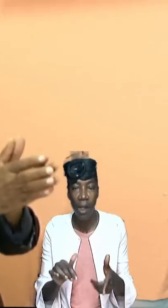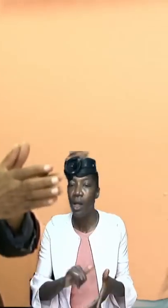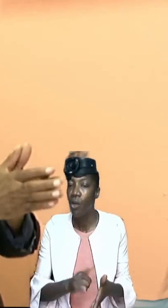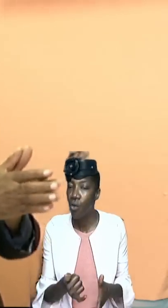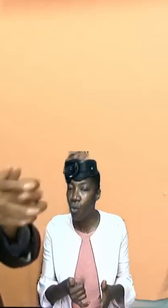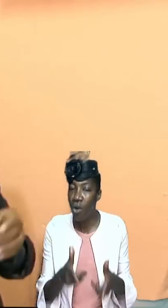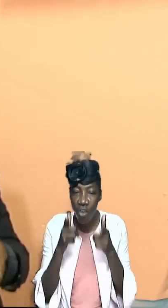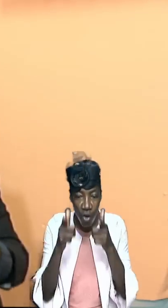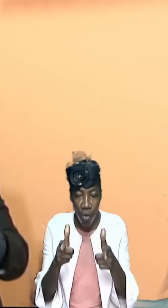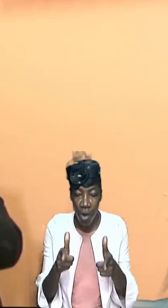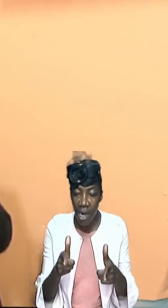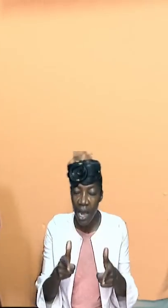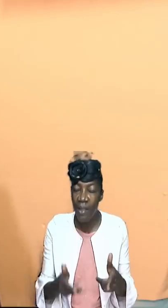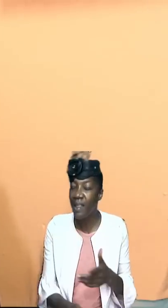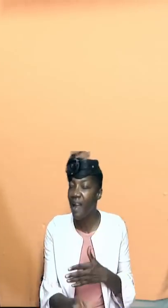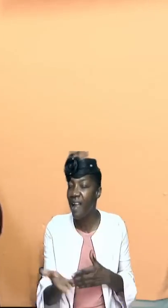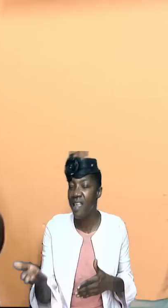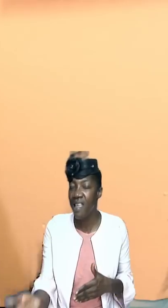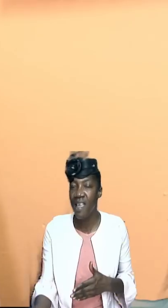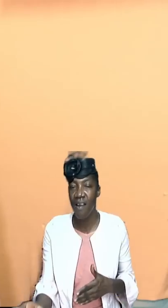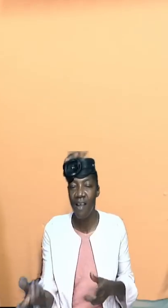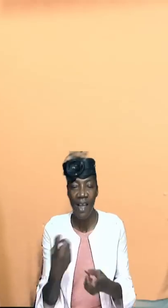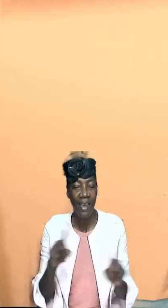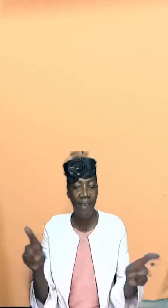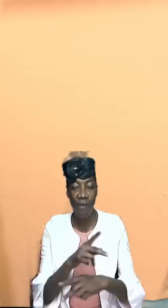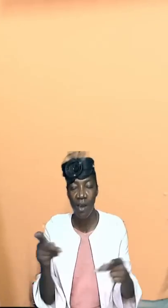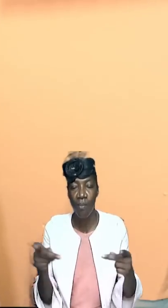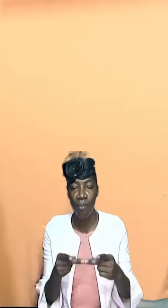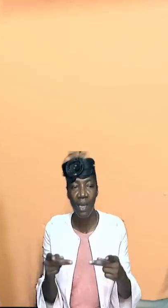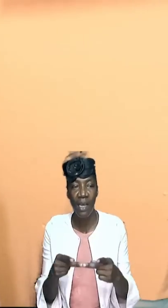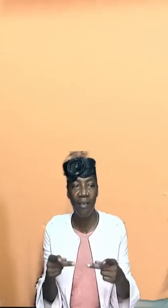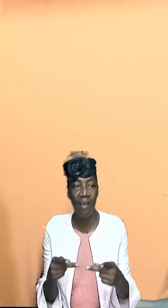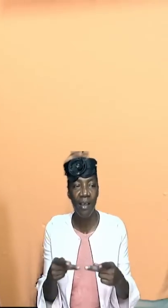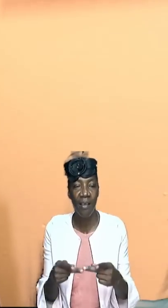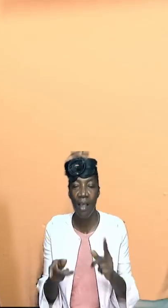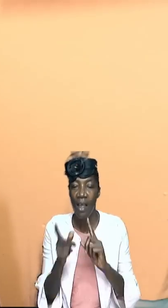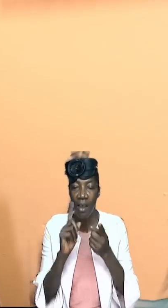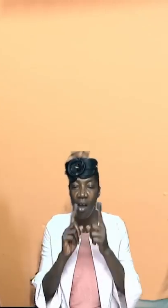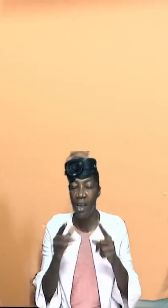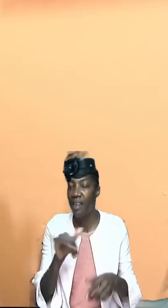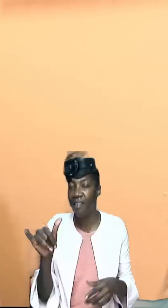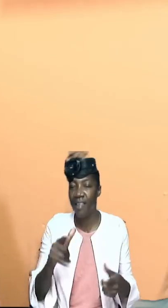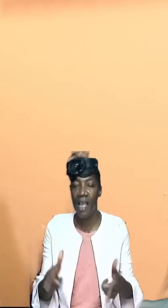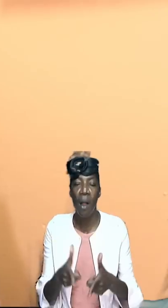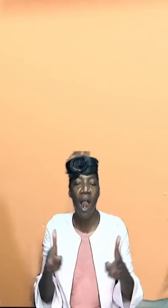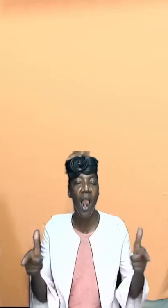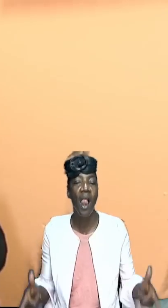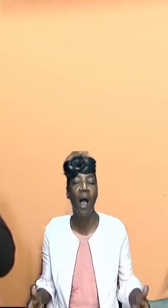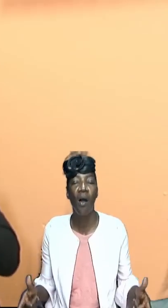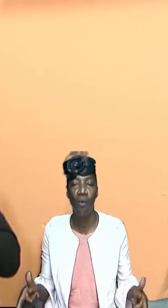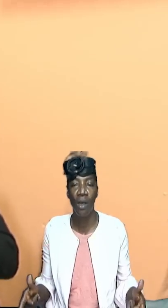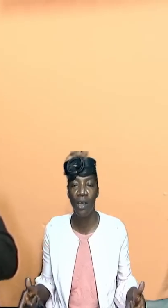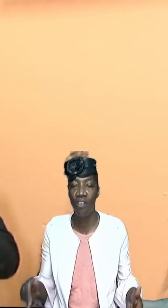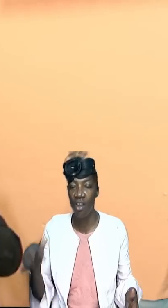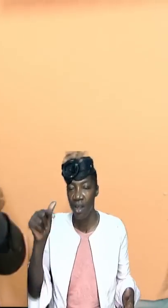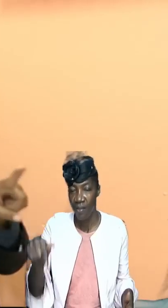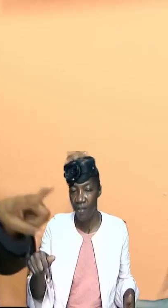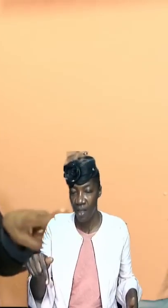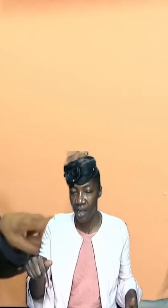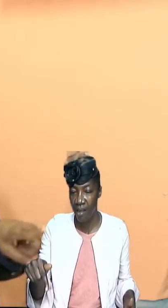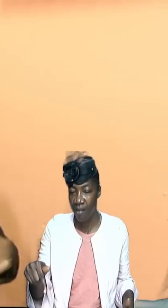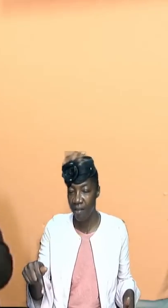look alike that are there, those in the different places look alike, they speak the same language, and this was